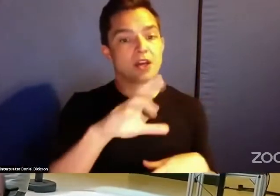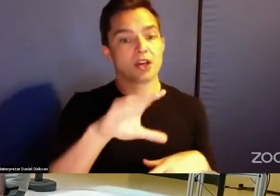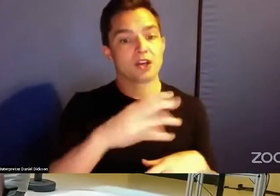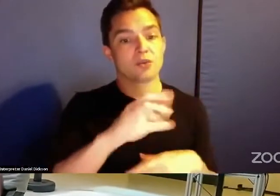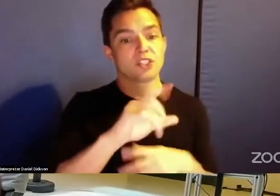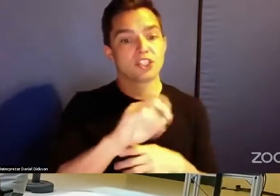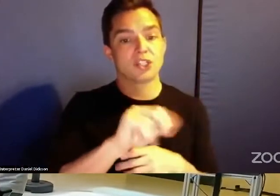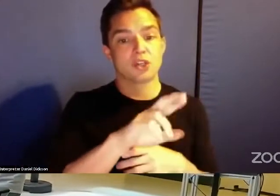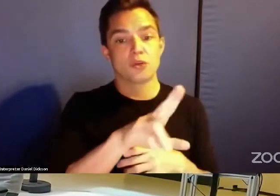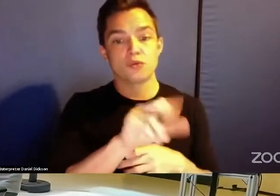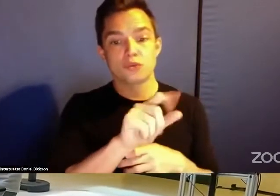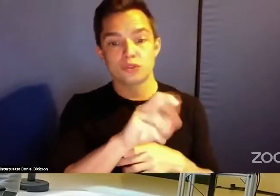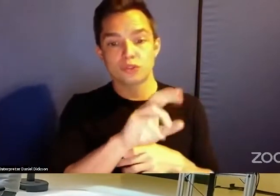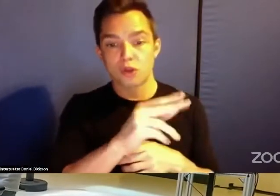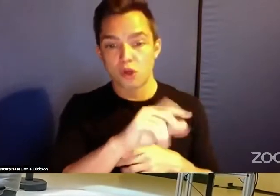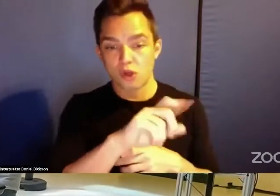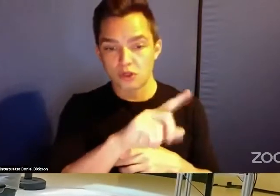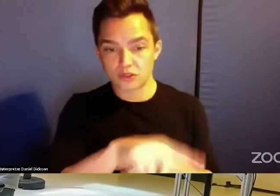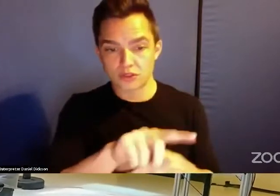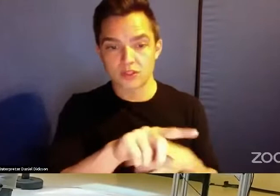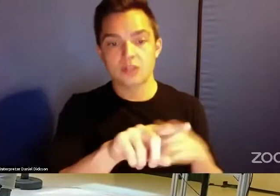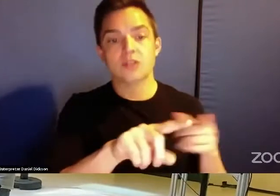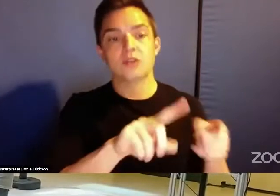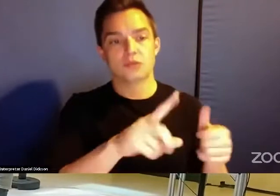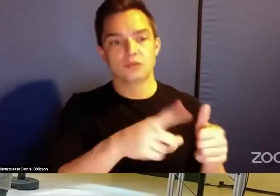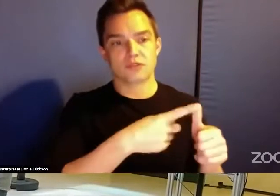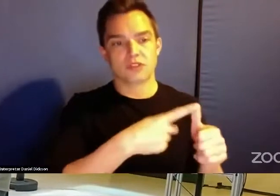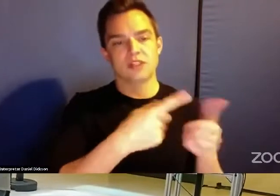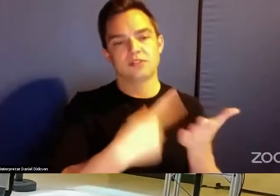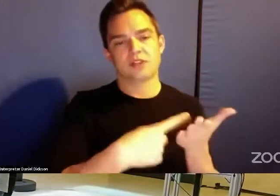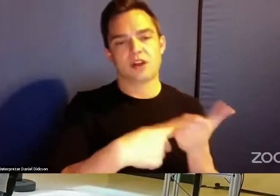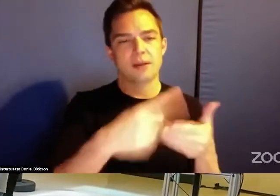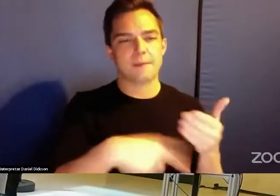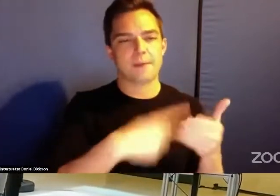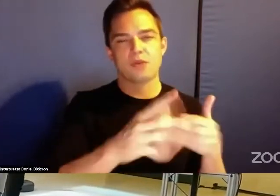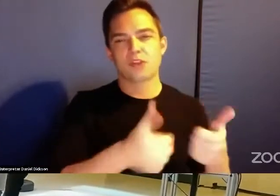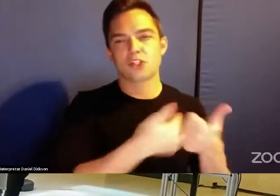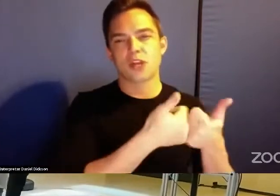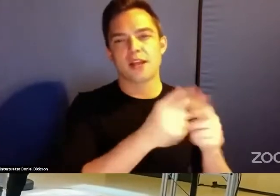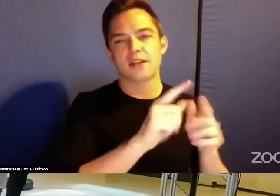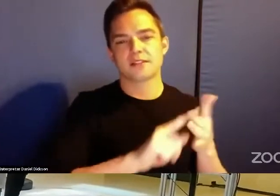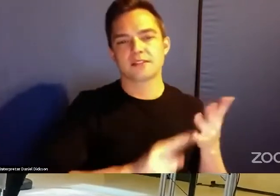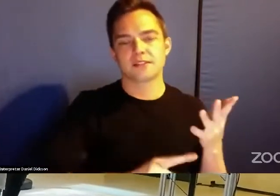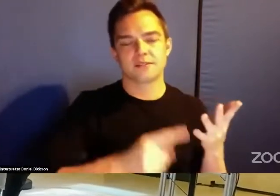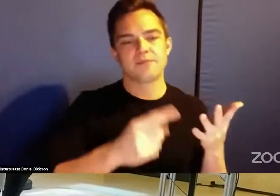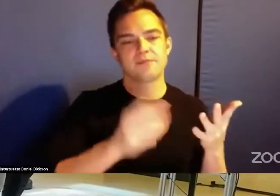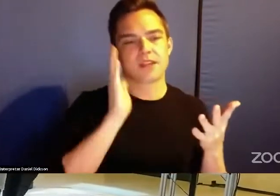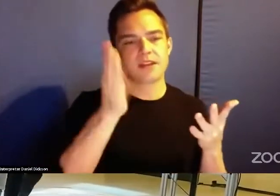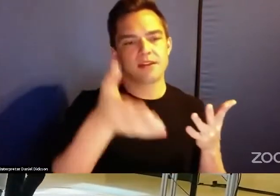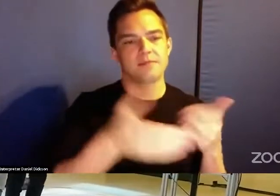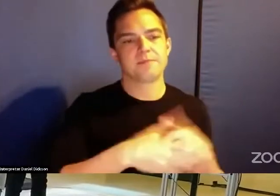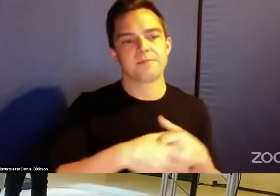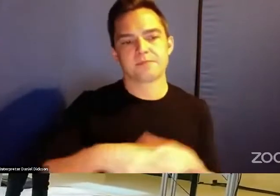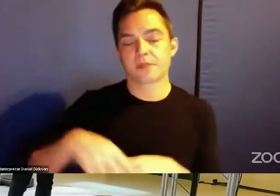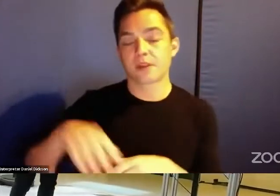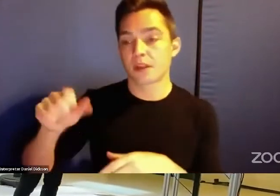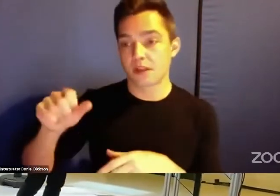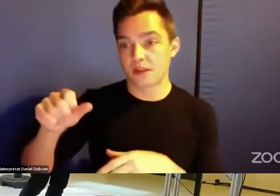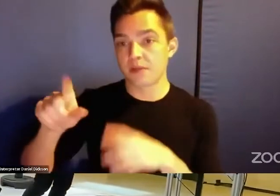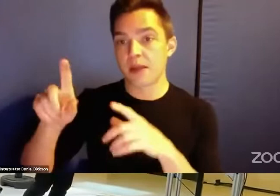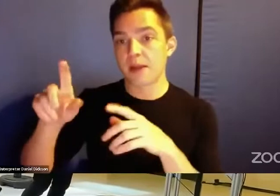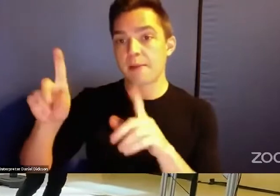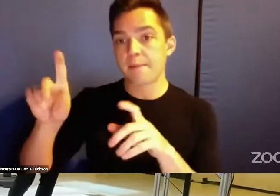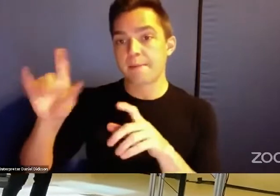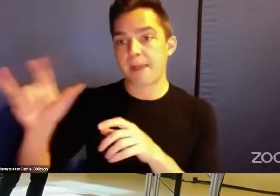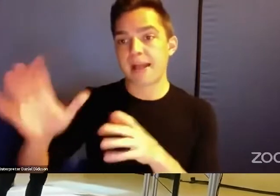who goes first. Quickly talk us about the challenge ahead, Roland. Yes, so the pilot has to pass the stairs, then go